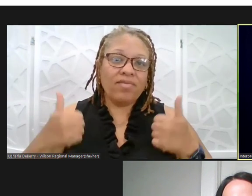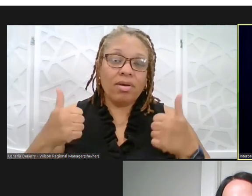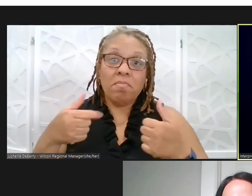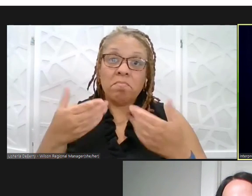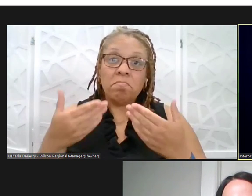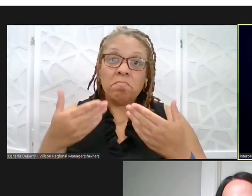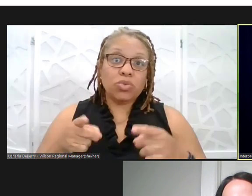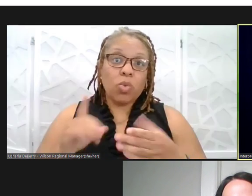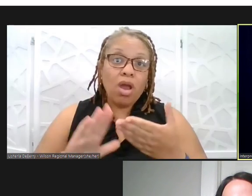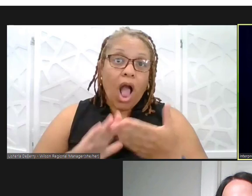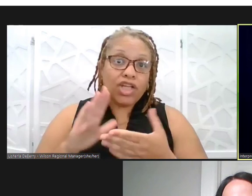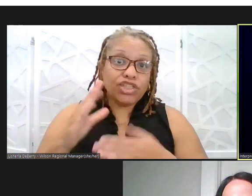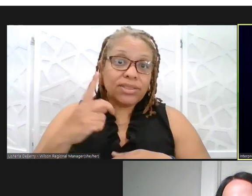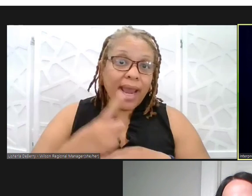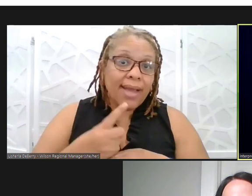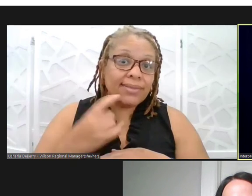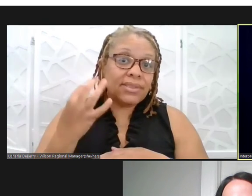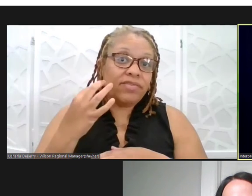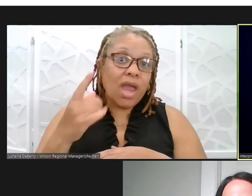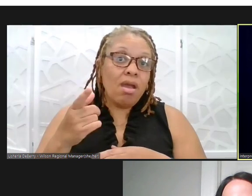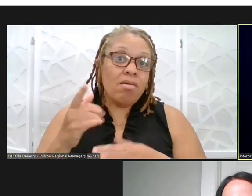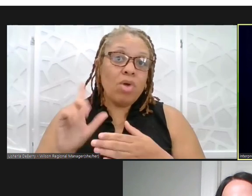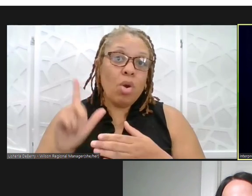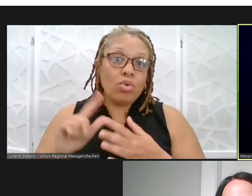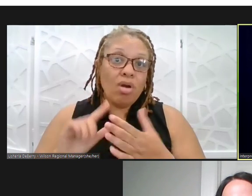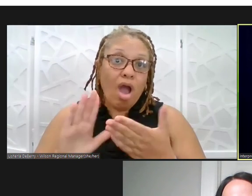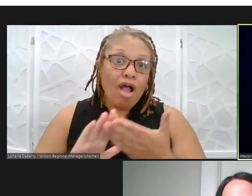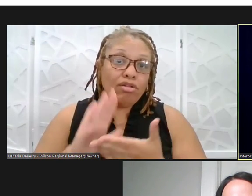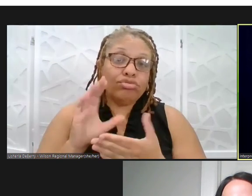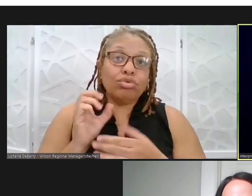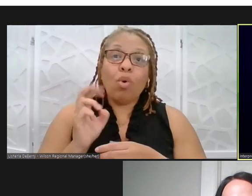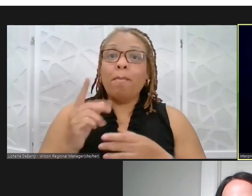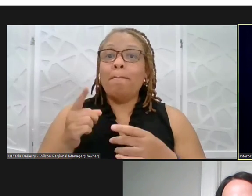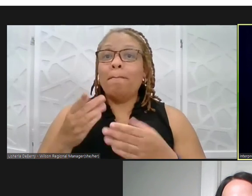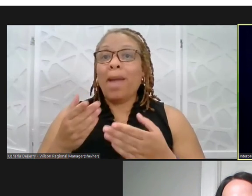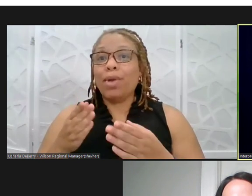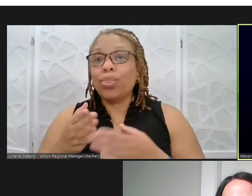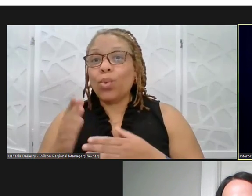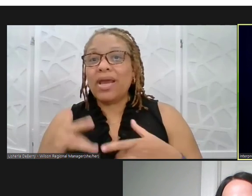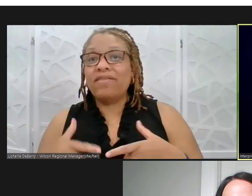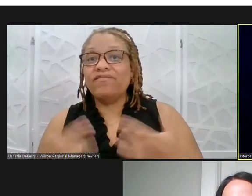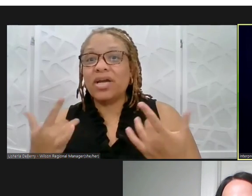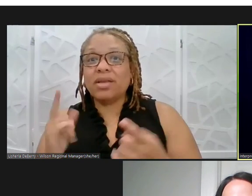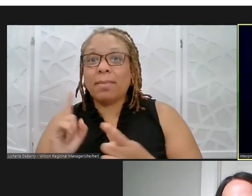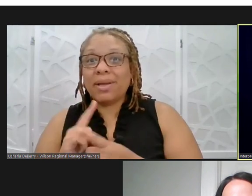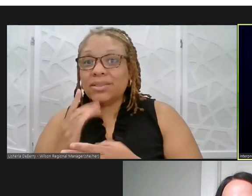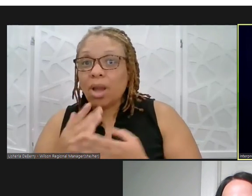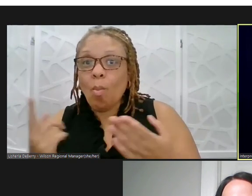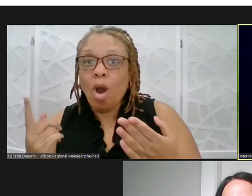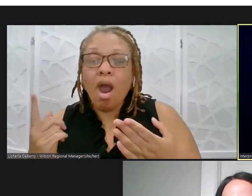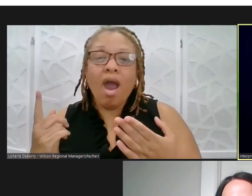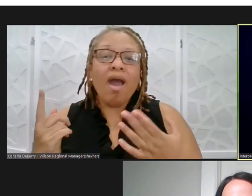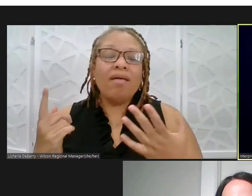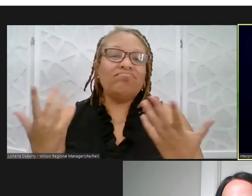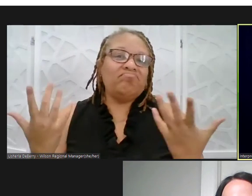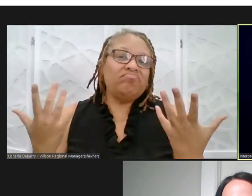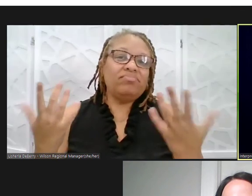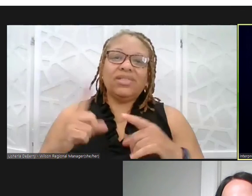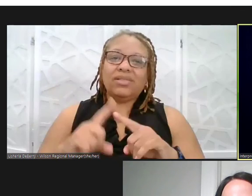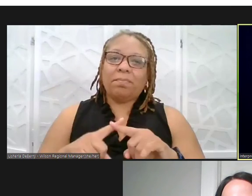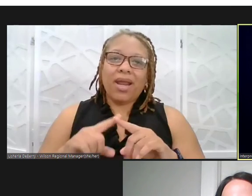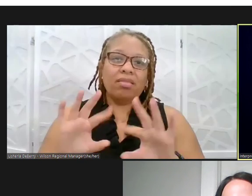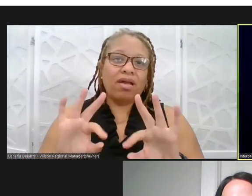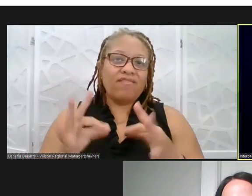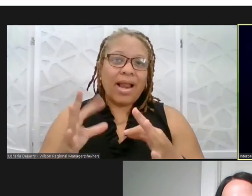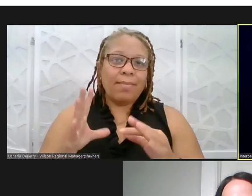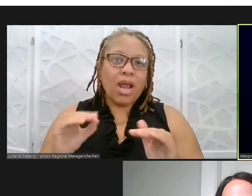might not learn American Sign Language or immerse themselves in deaf culture until later in life. It might not be until they go through college or they go through some